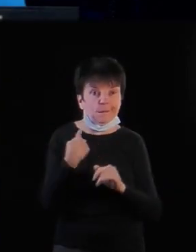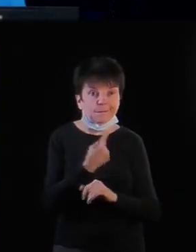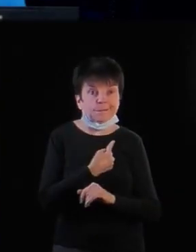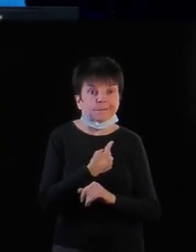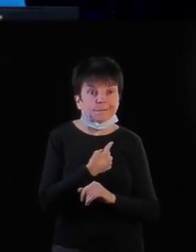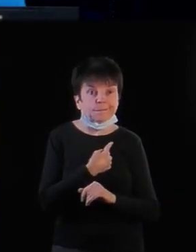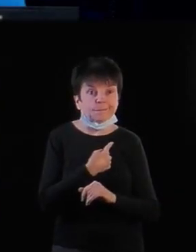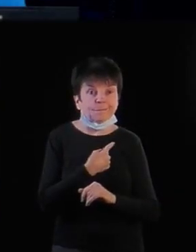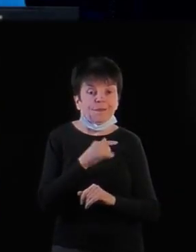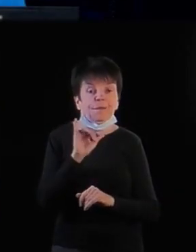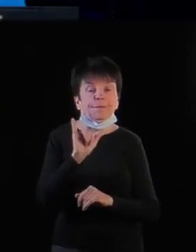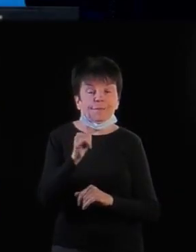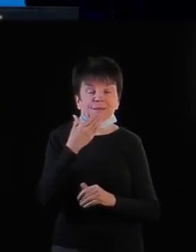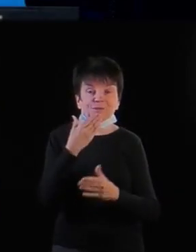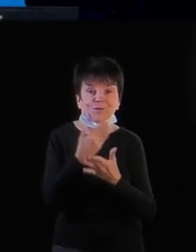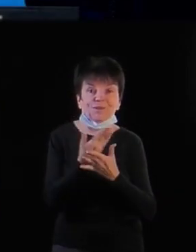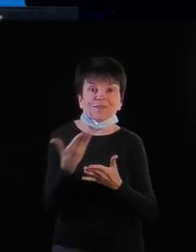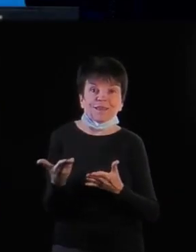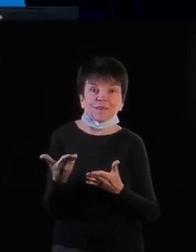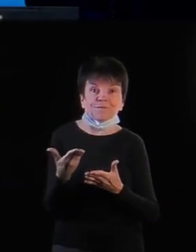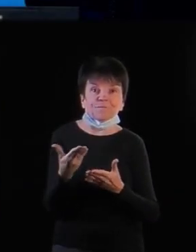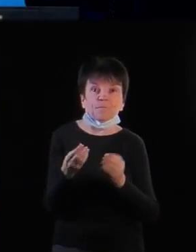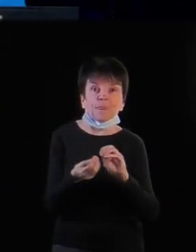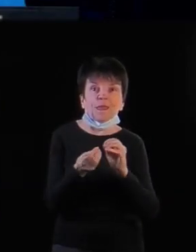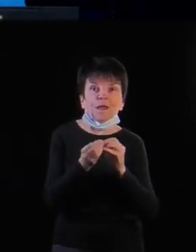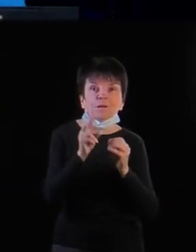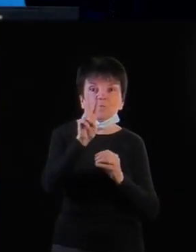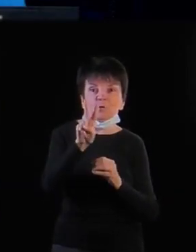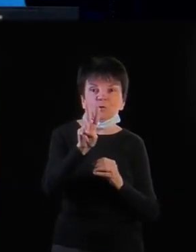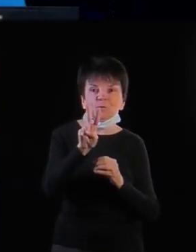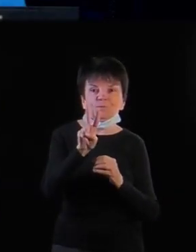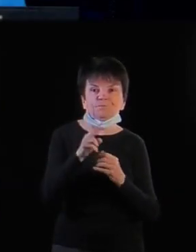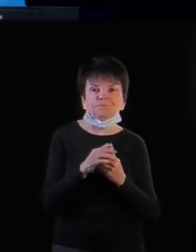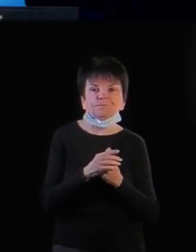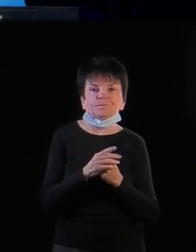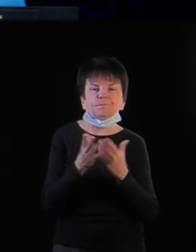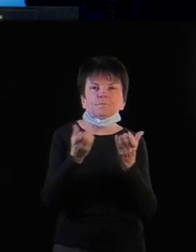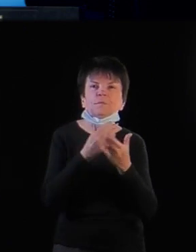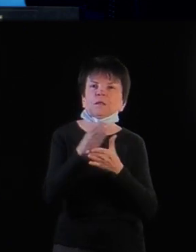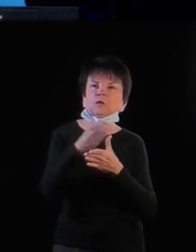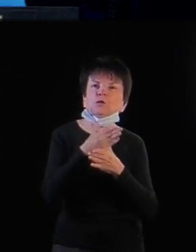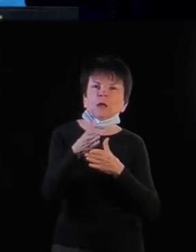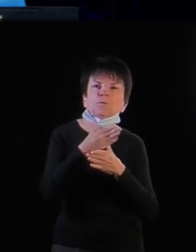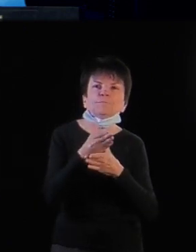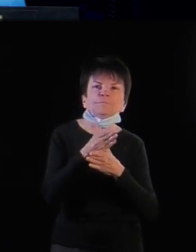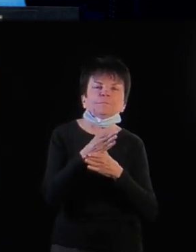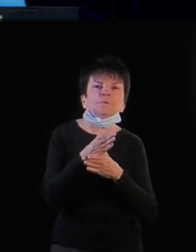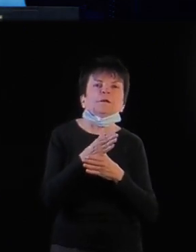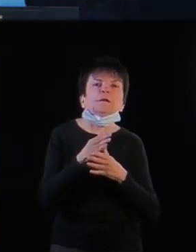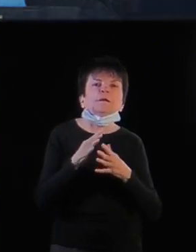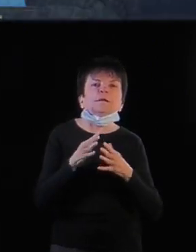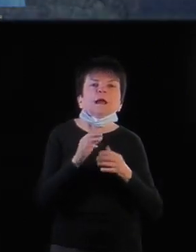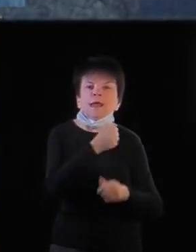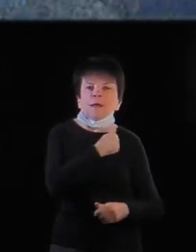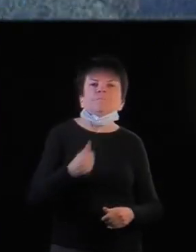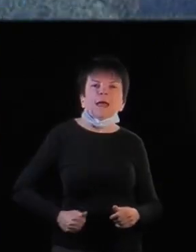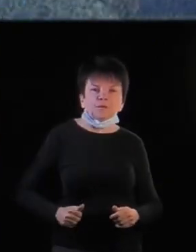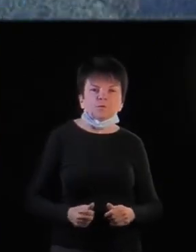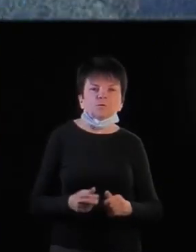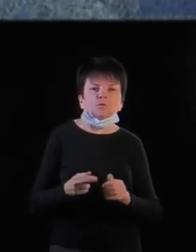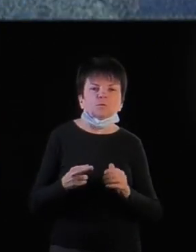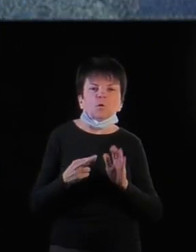that's a good thing. A second thing that I want to share with you about being an ambassador: ambassadors represent, number one, but two, they